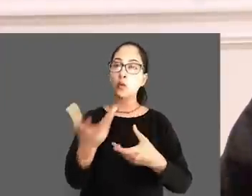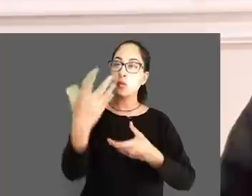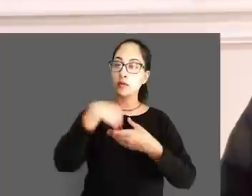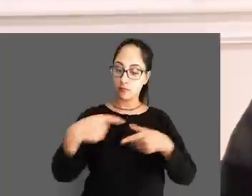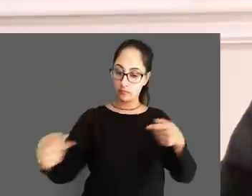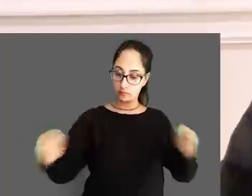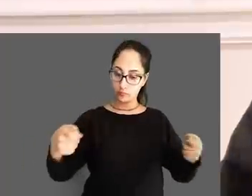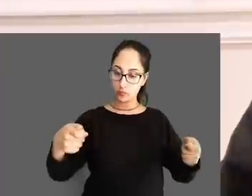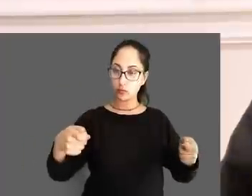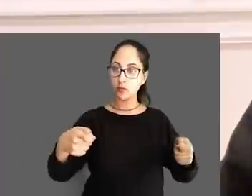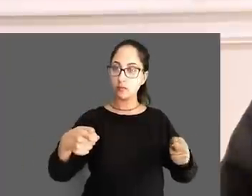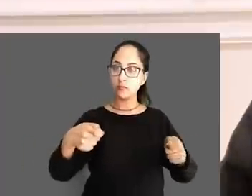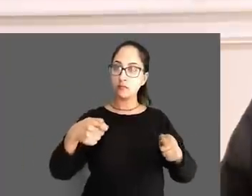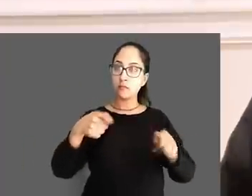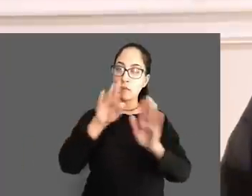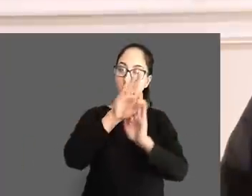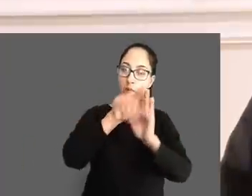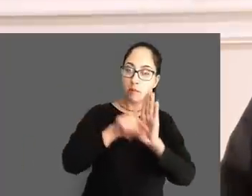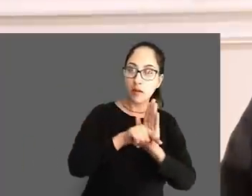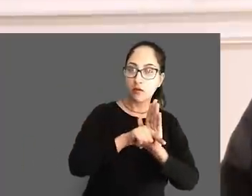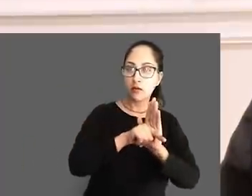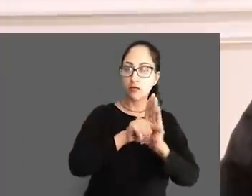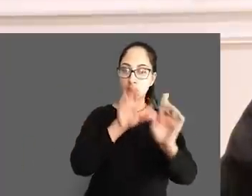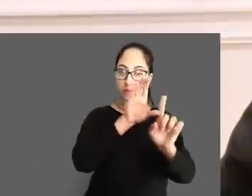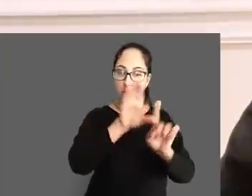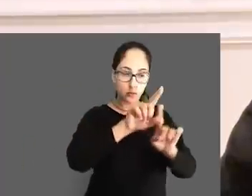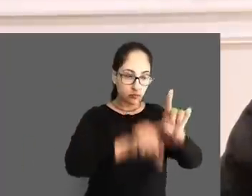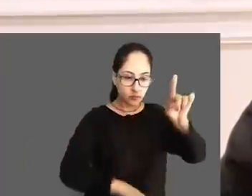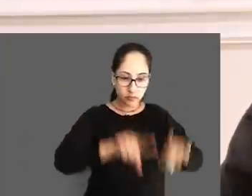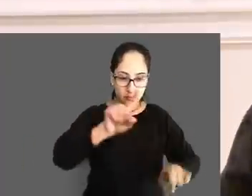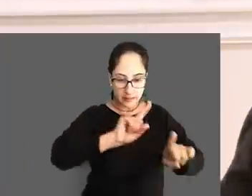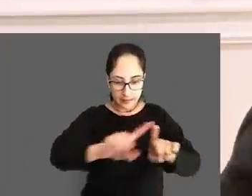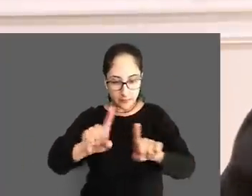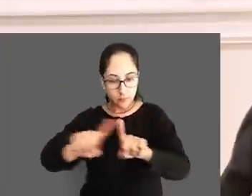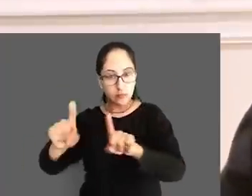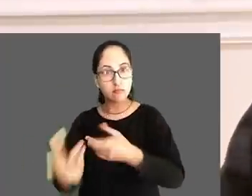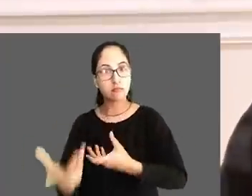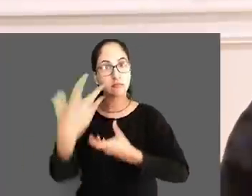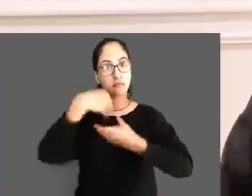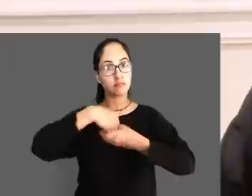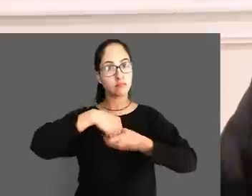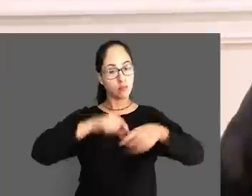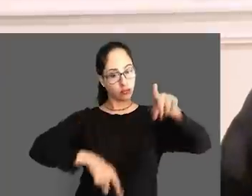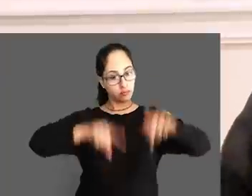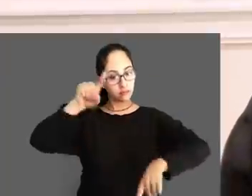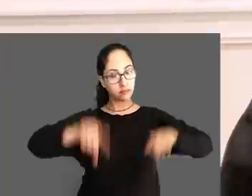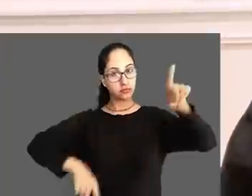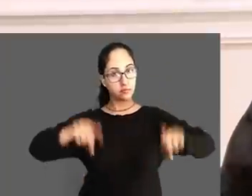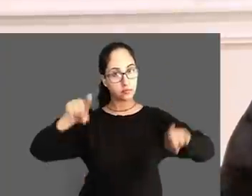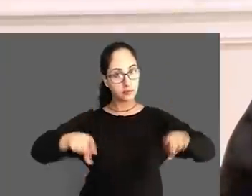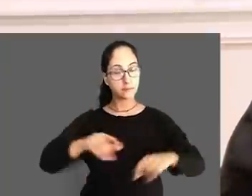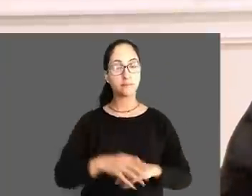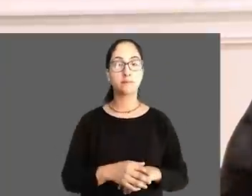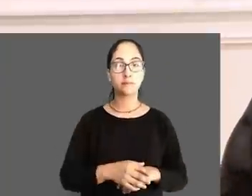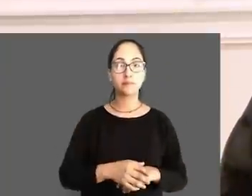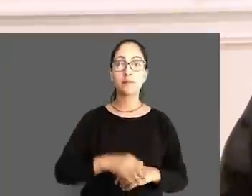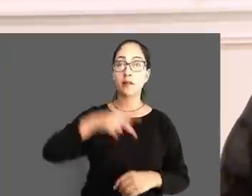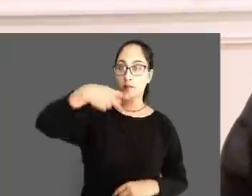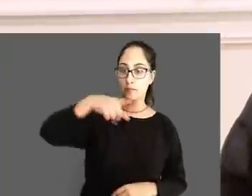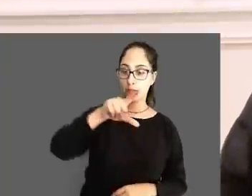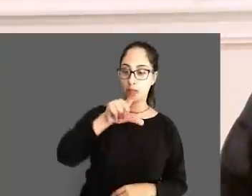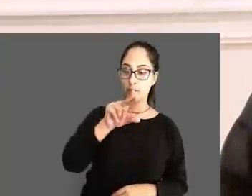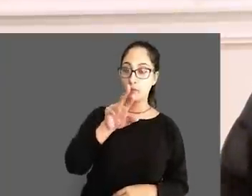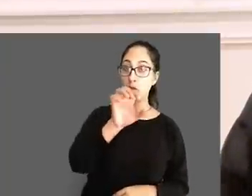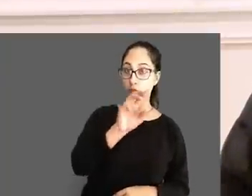frame that there are some legends and some myths that have been mixed up with facts